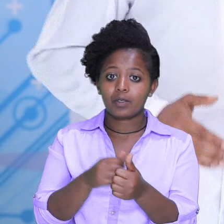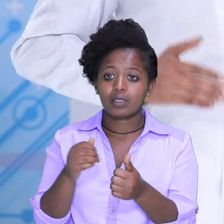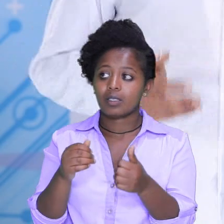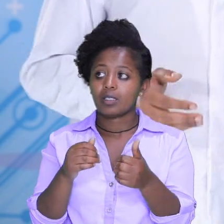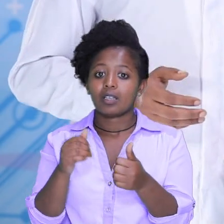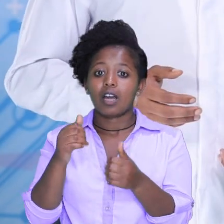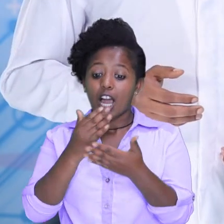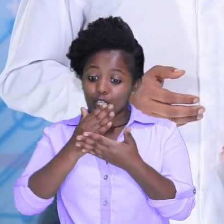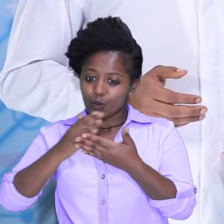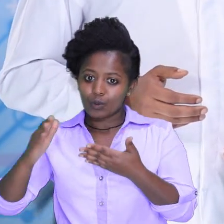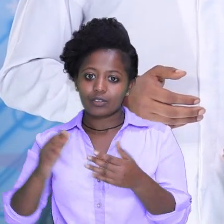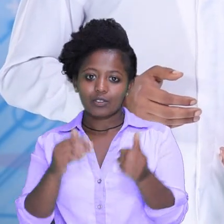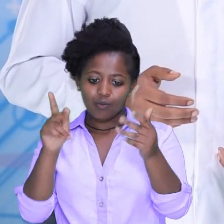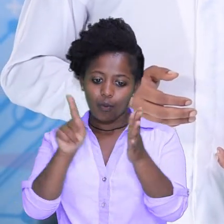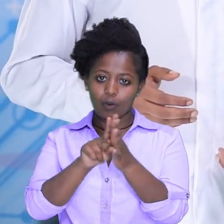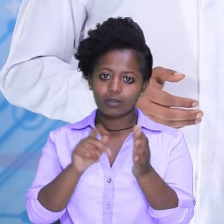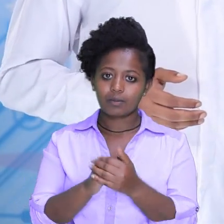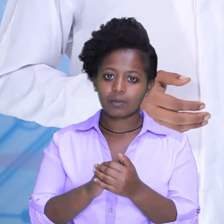by isolation?